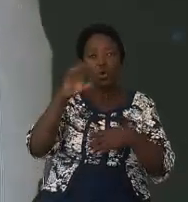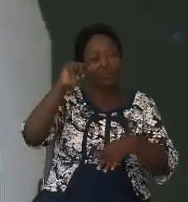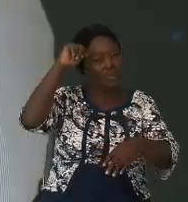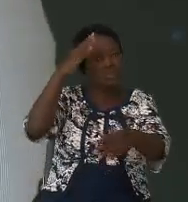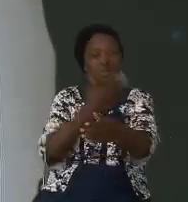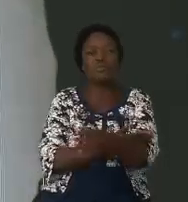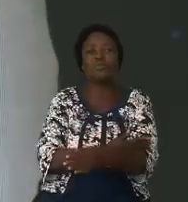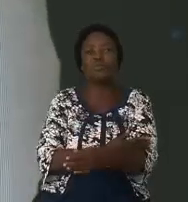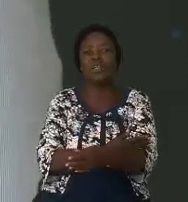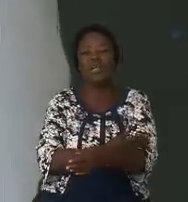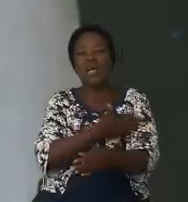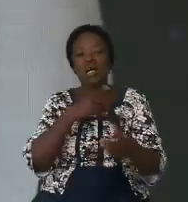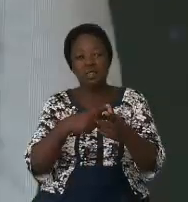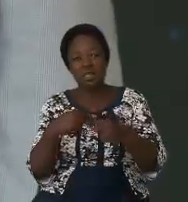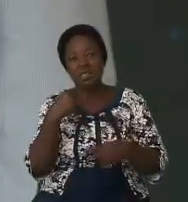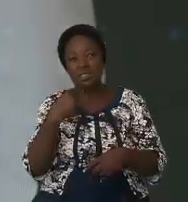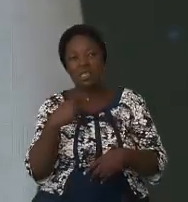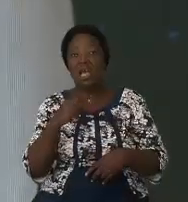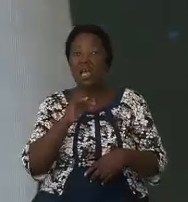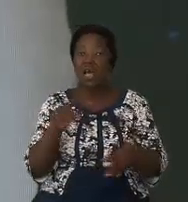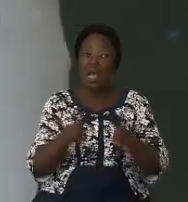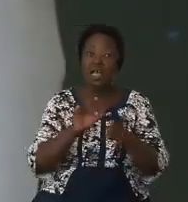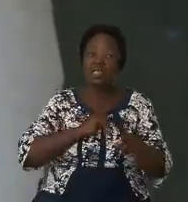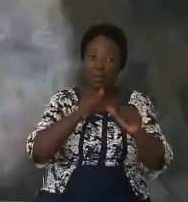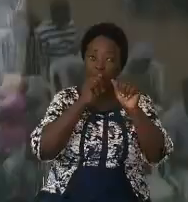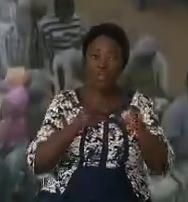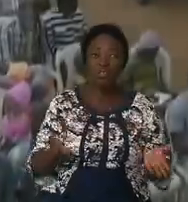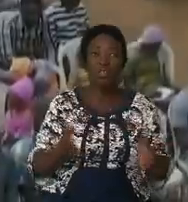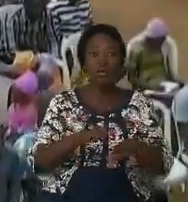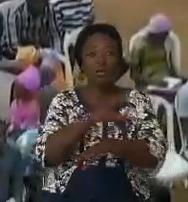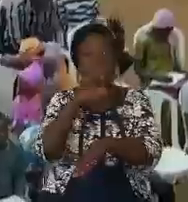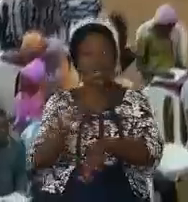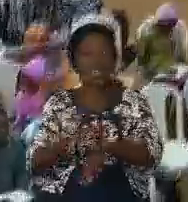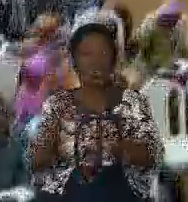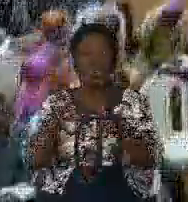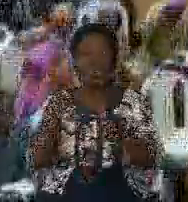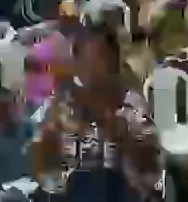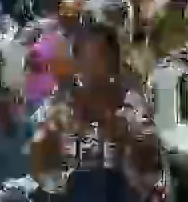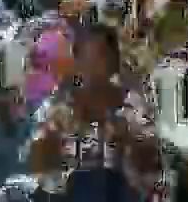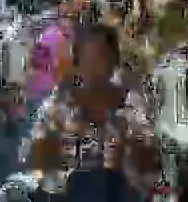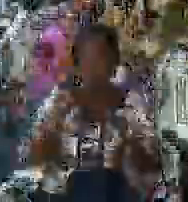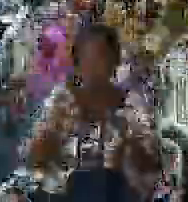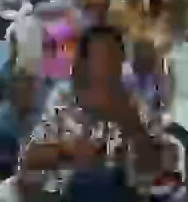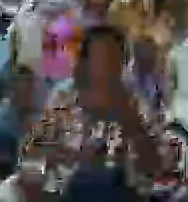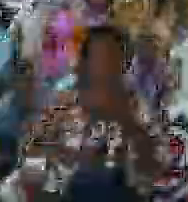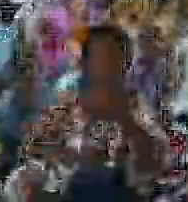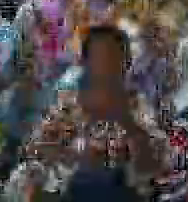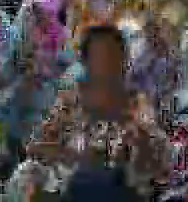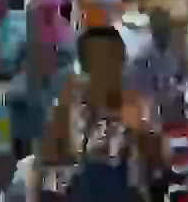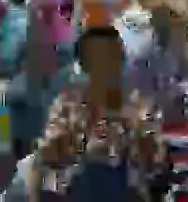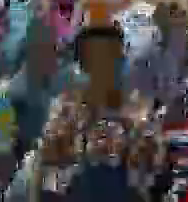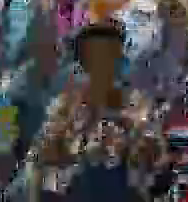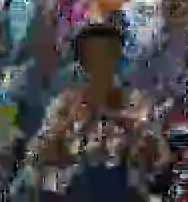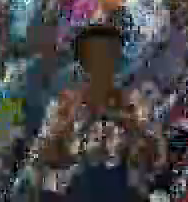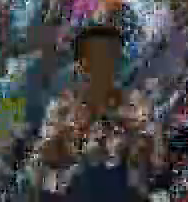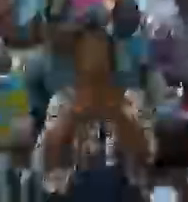the prophesied return of the Son. And he says, as I blessed you here on earth, then I